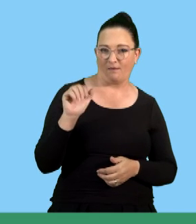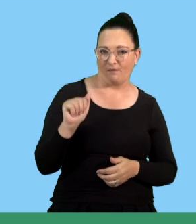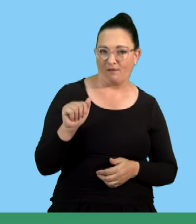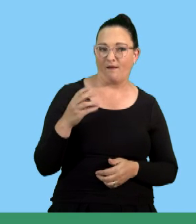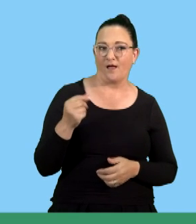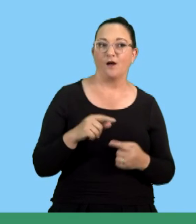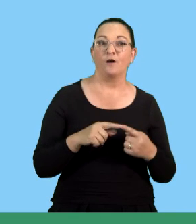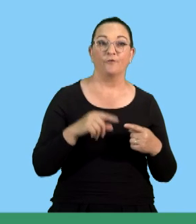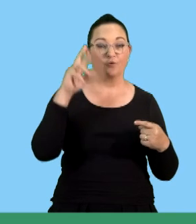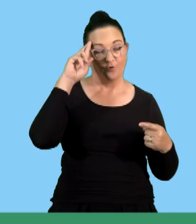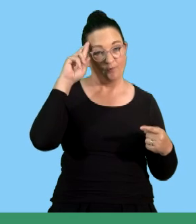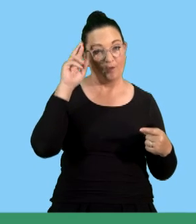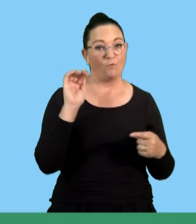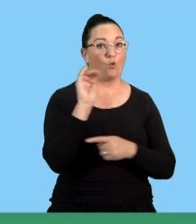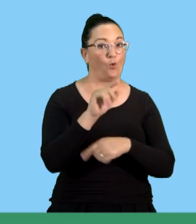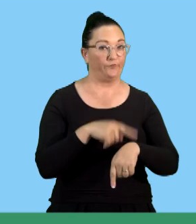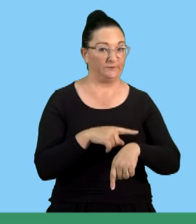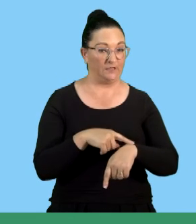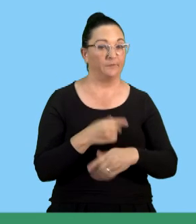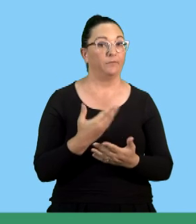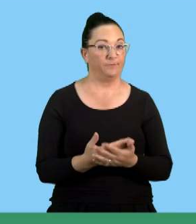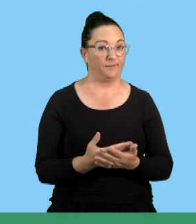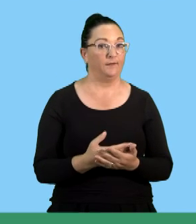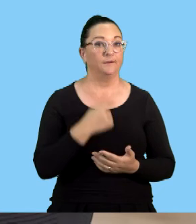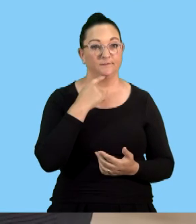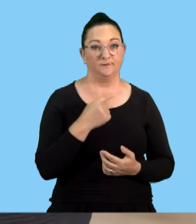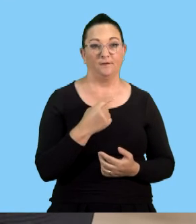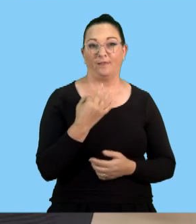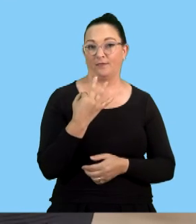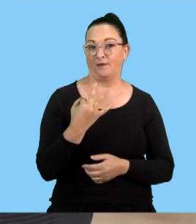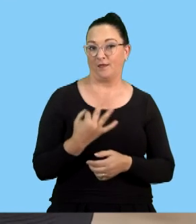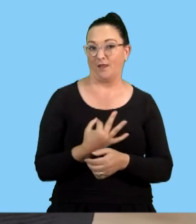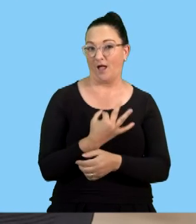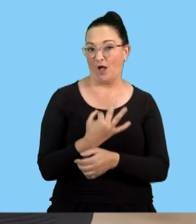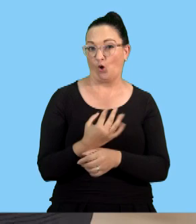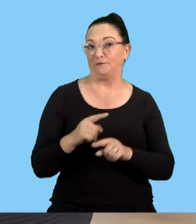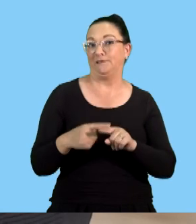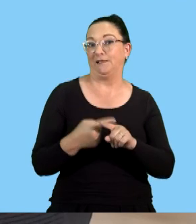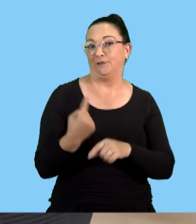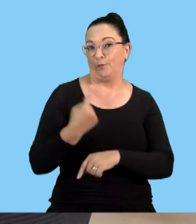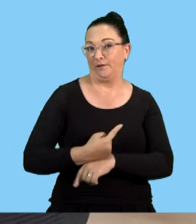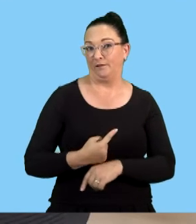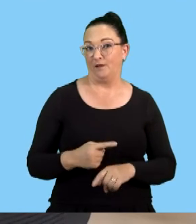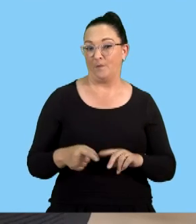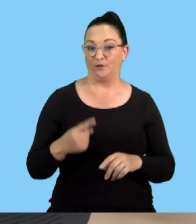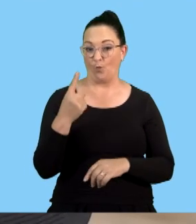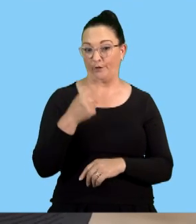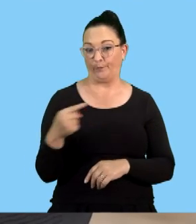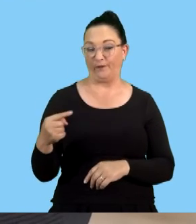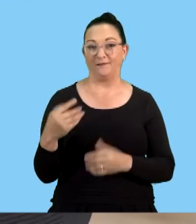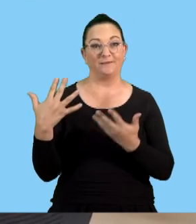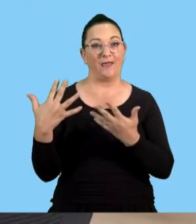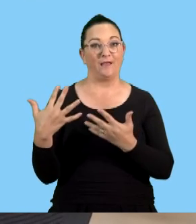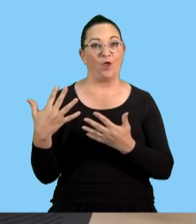about overtime. Remember, overtime, you are only allowed to work 3 hours per day, but not more than 10 hours per week.